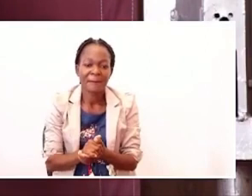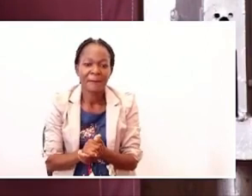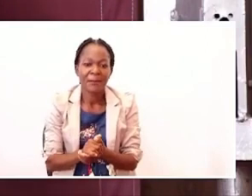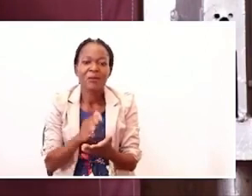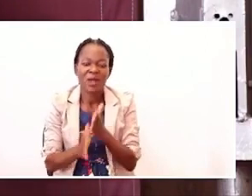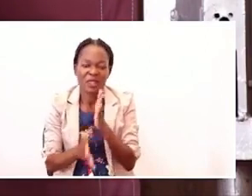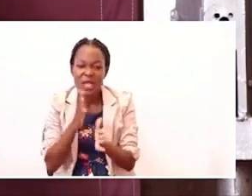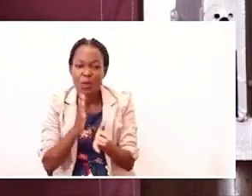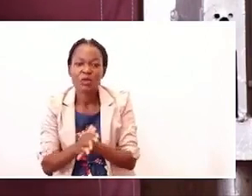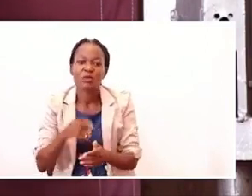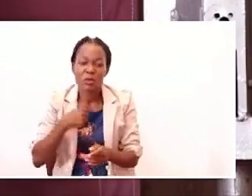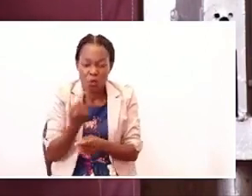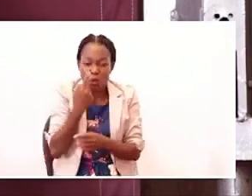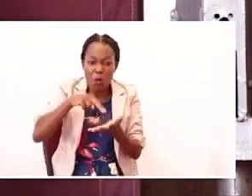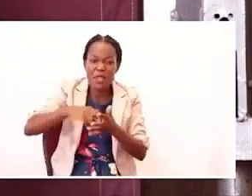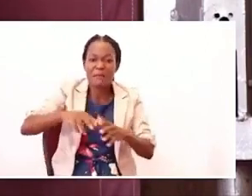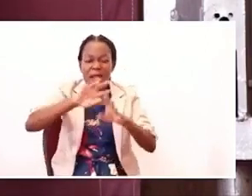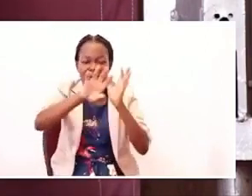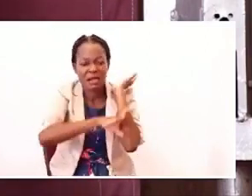a continental scale.